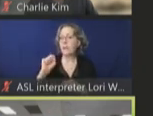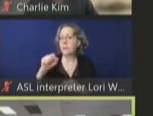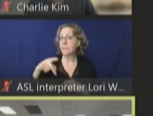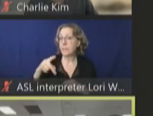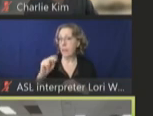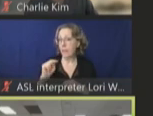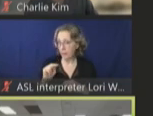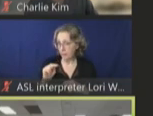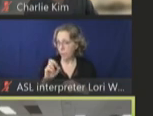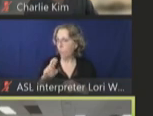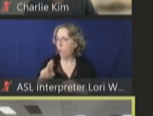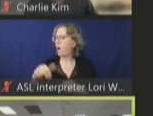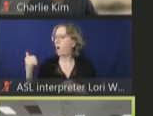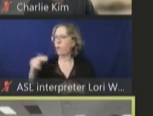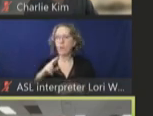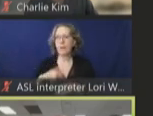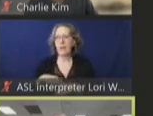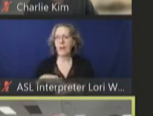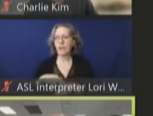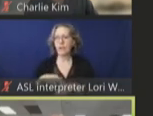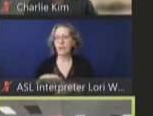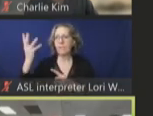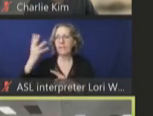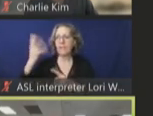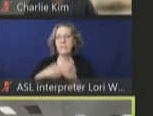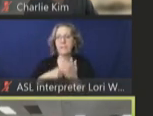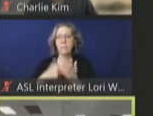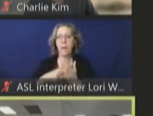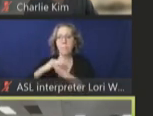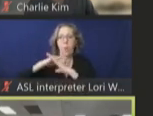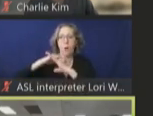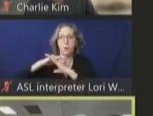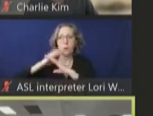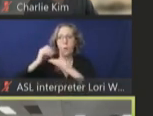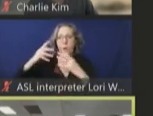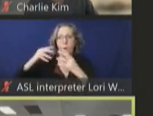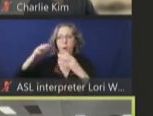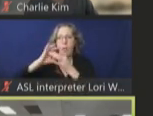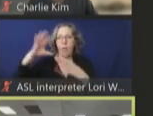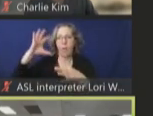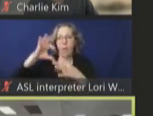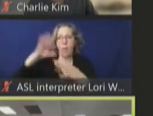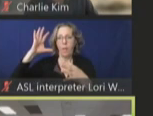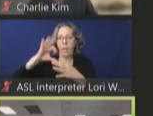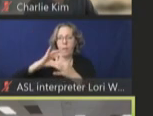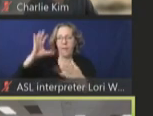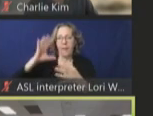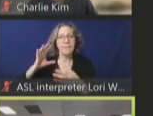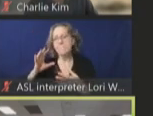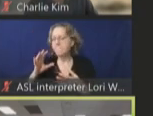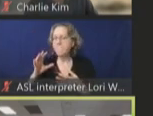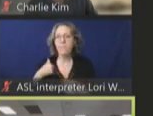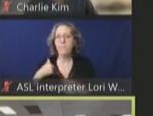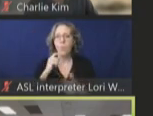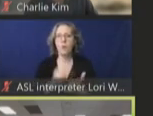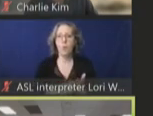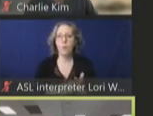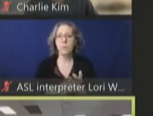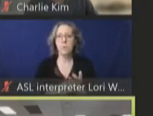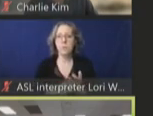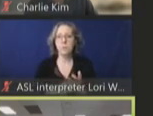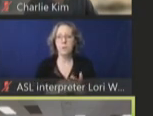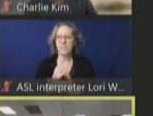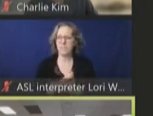broadcast, sometimes the feed would get blocked or kind of cut out. We were also finding that there was areas